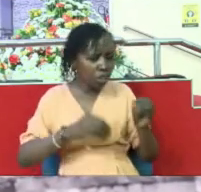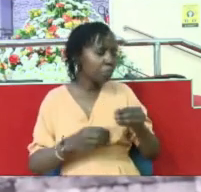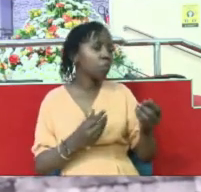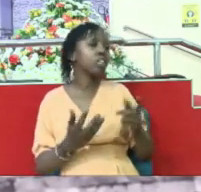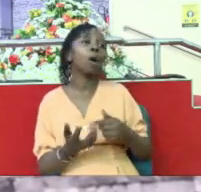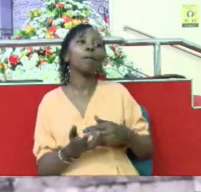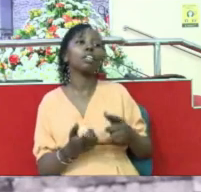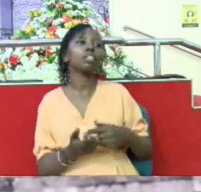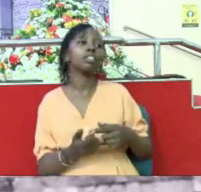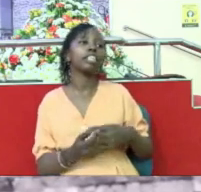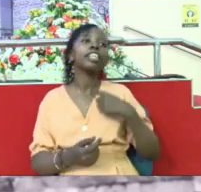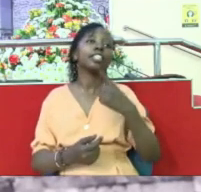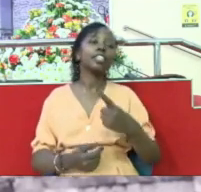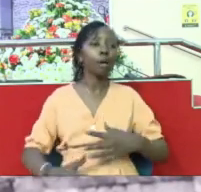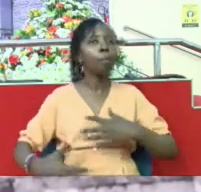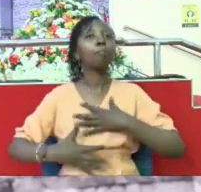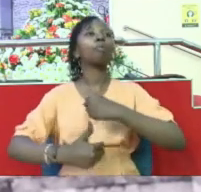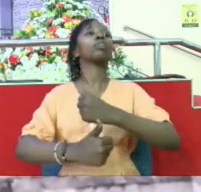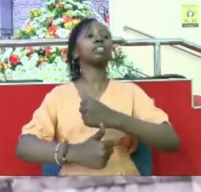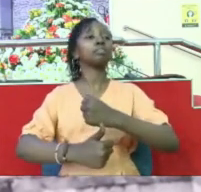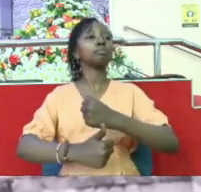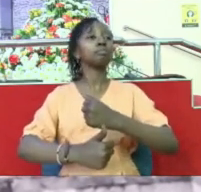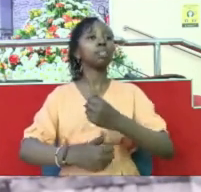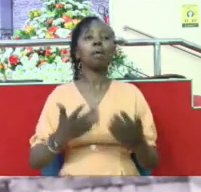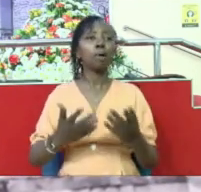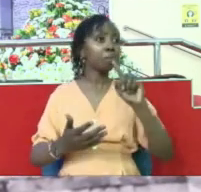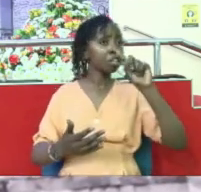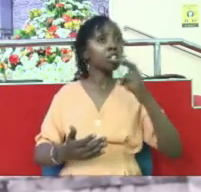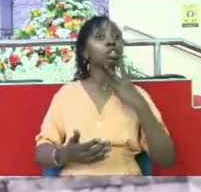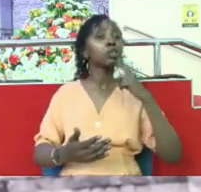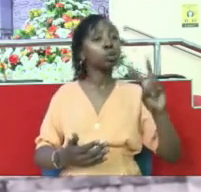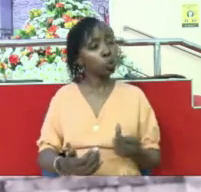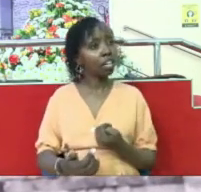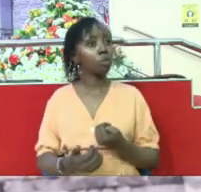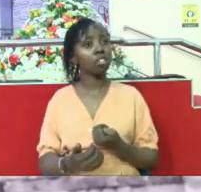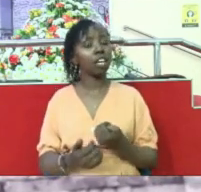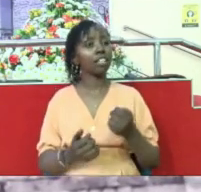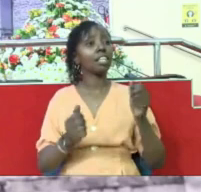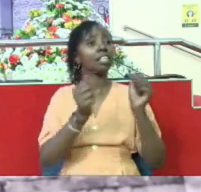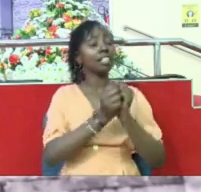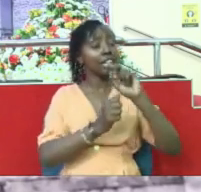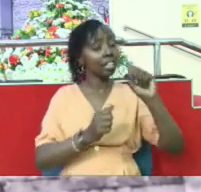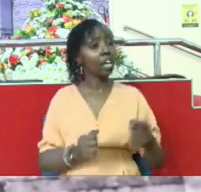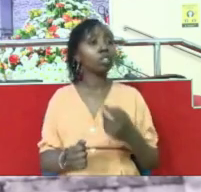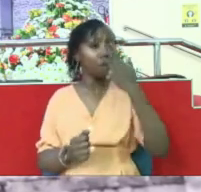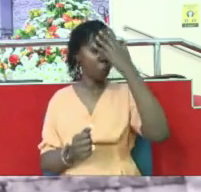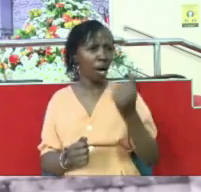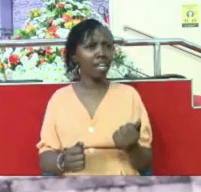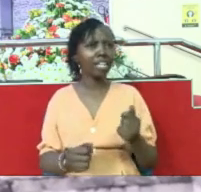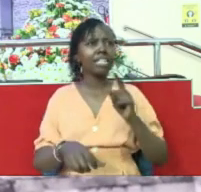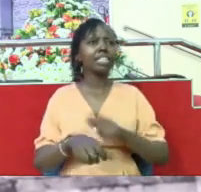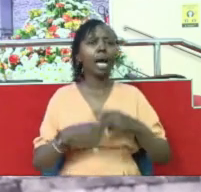200. 200. 2000. 2000. 10,000. 10,000. Because as you confess, God is